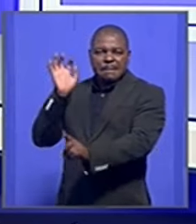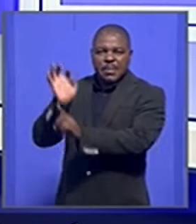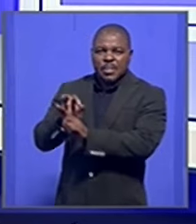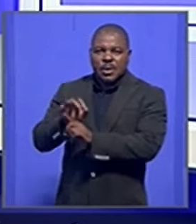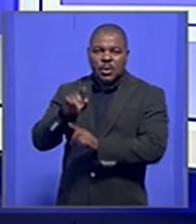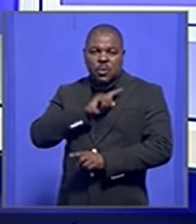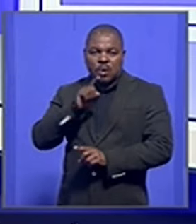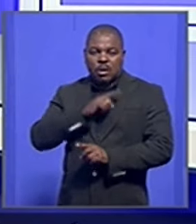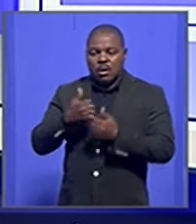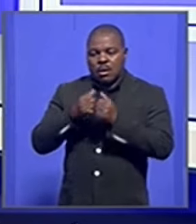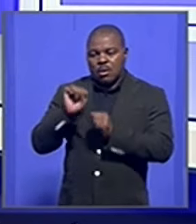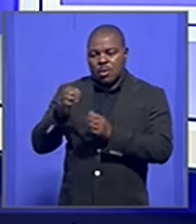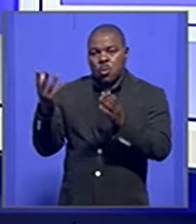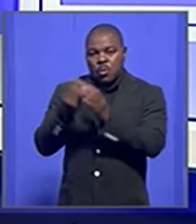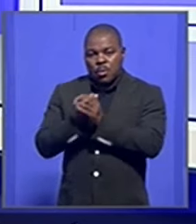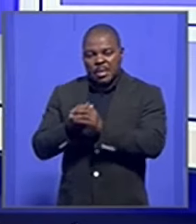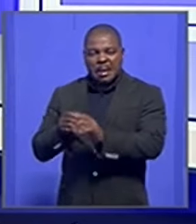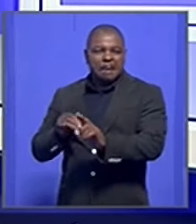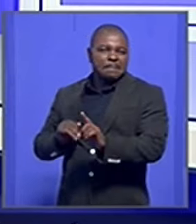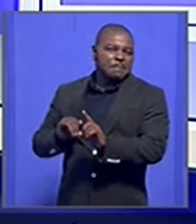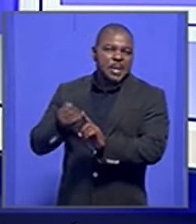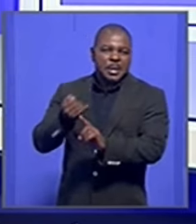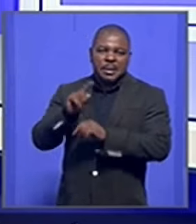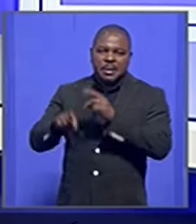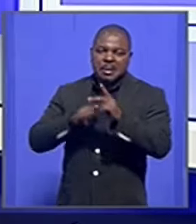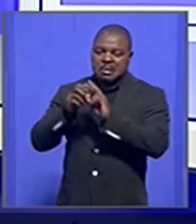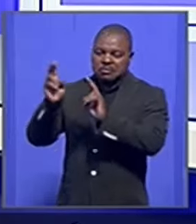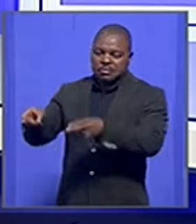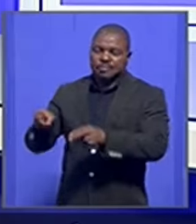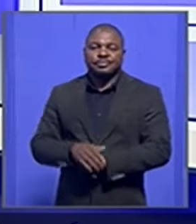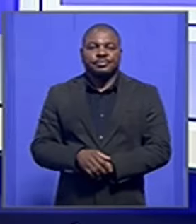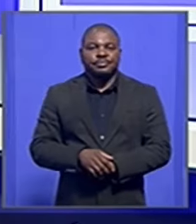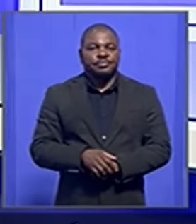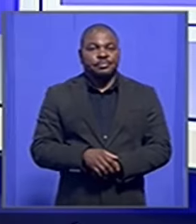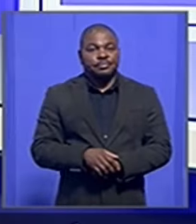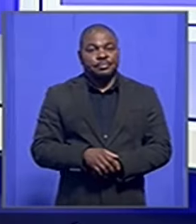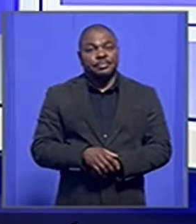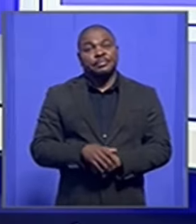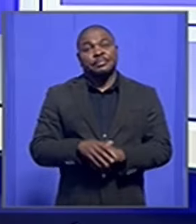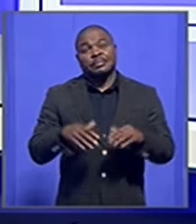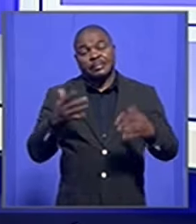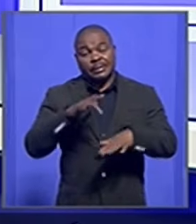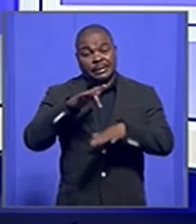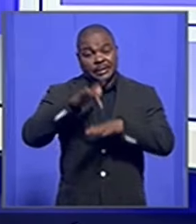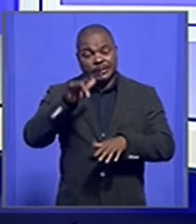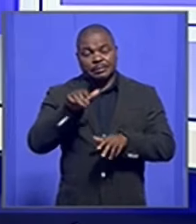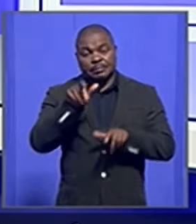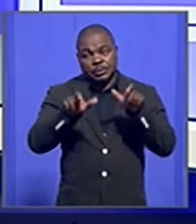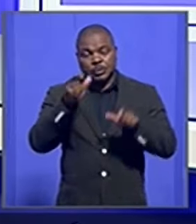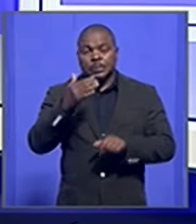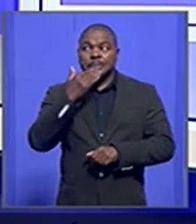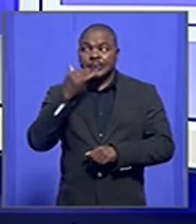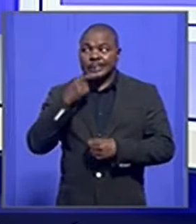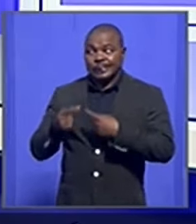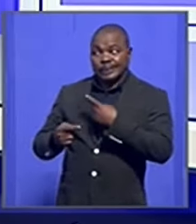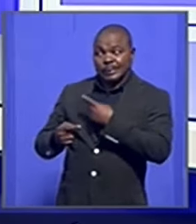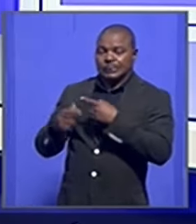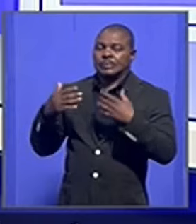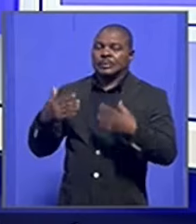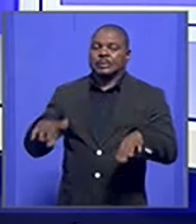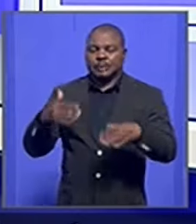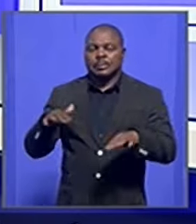wa gagwe wa maloba ka go mo tlhaba le go mmolaya. Babogedi ba ba bosisi ba tsibosiwa fa kgang e latelang e ka